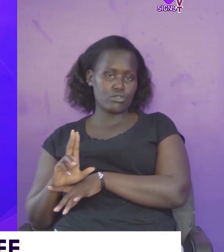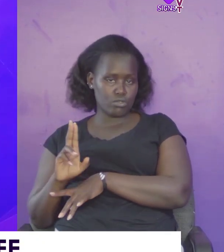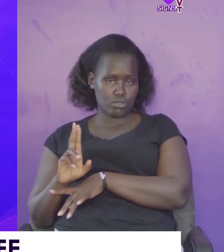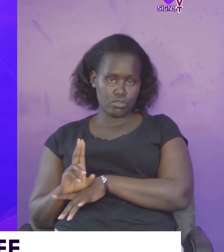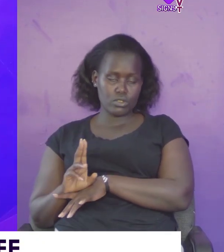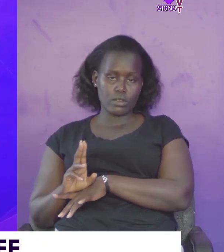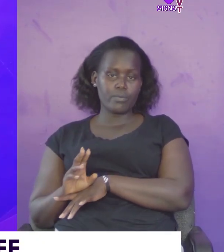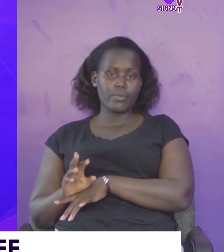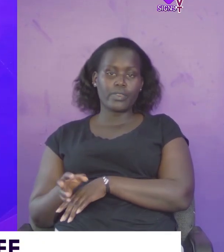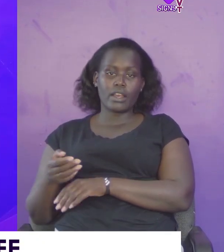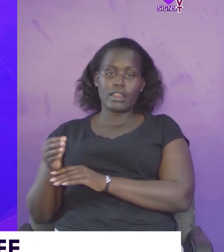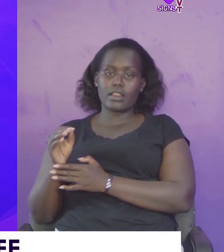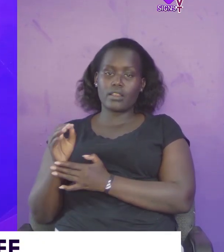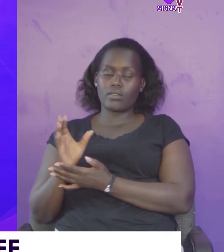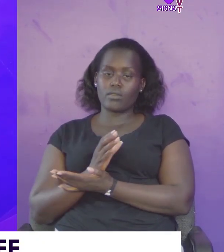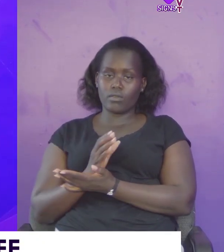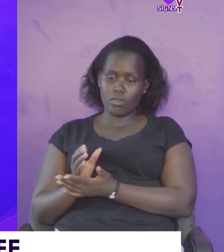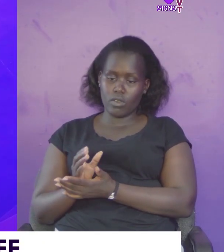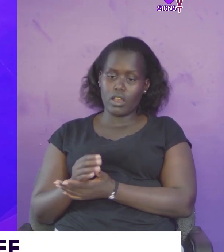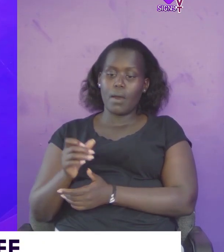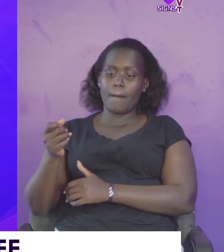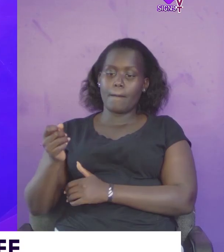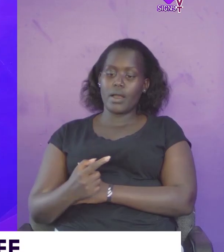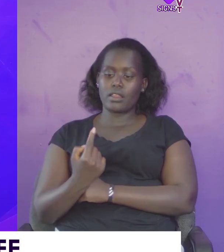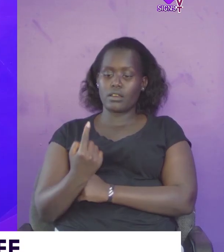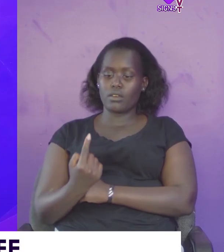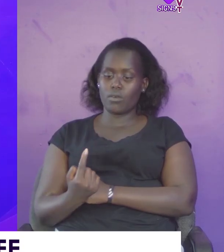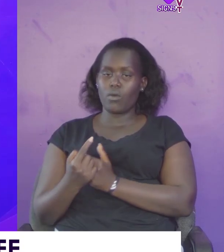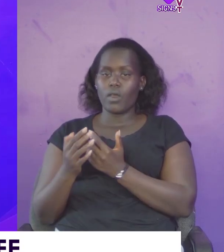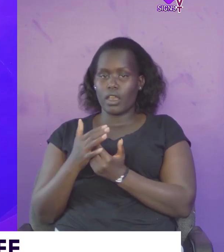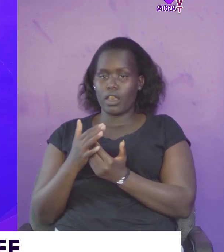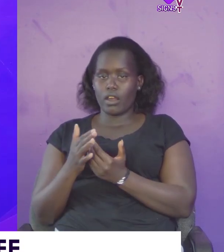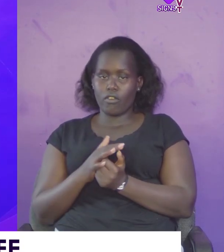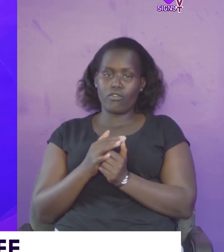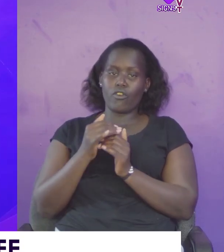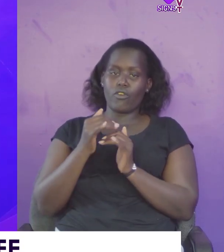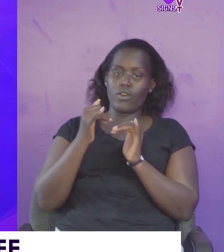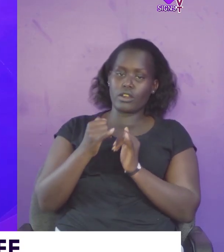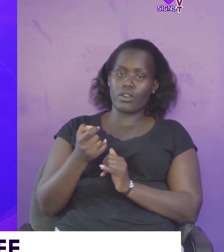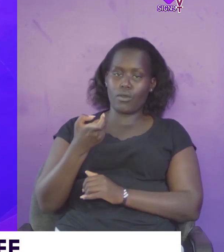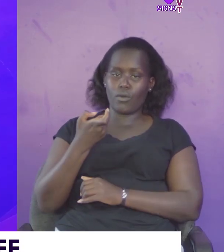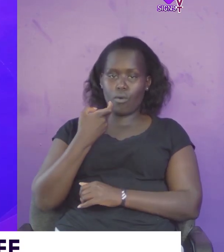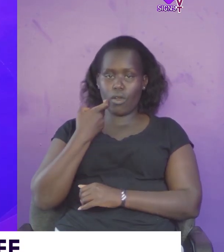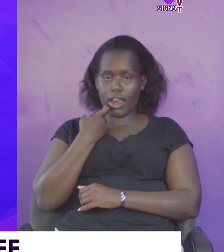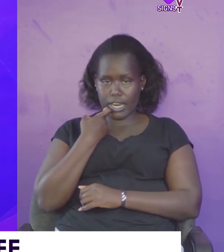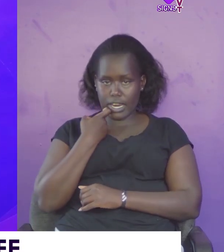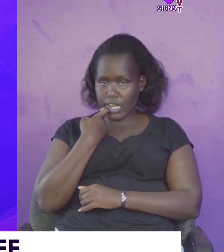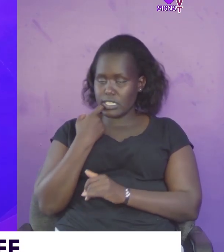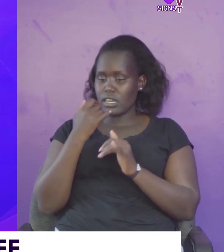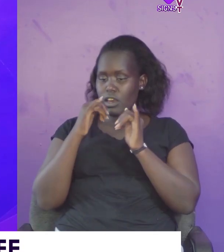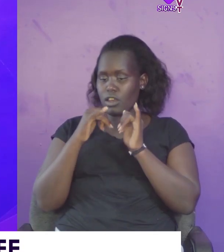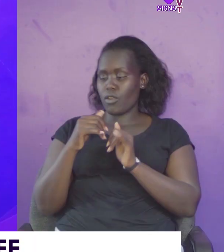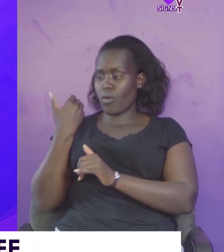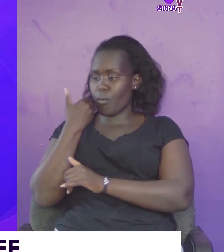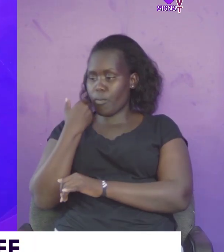are treating new addicts. We have new patients to rehabilitate. We have people